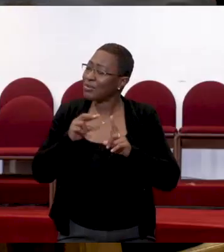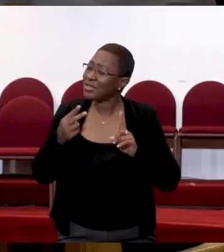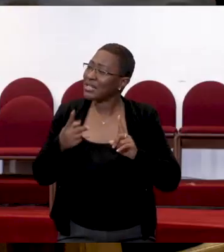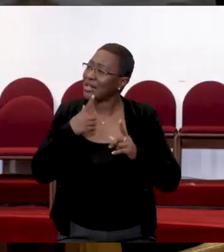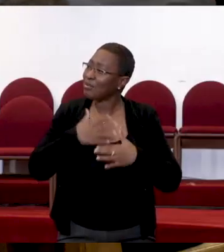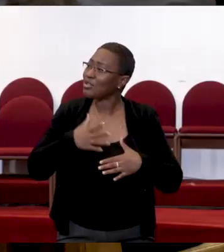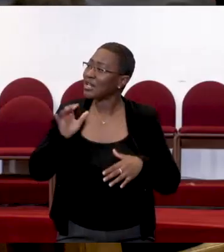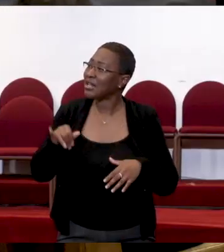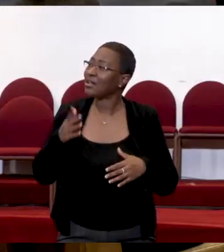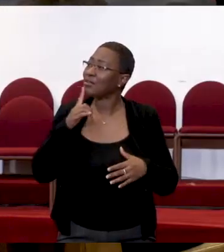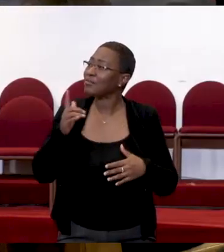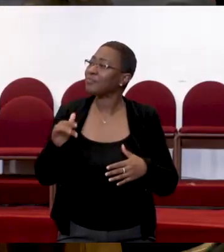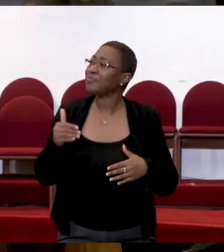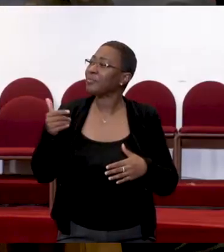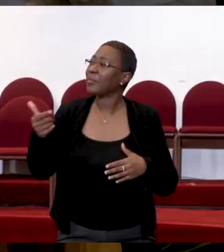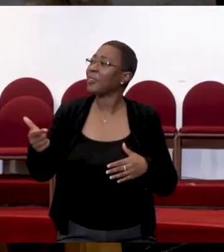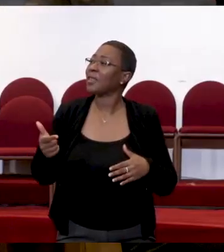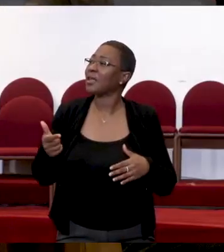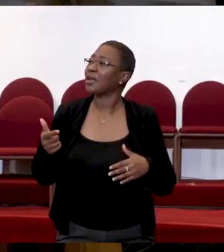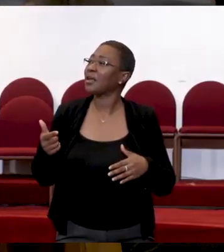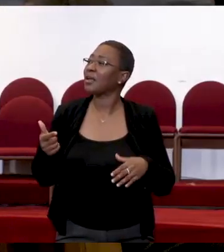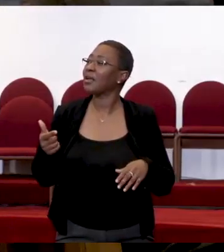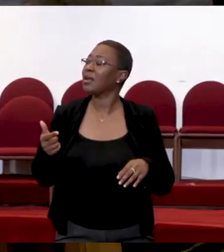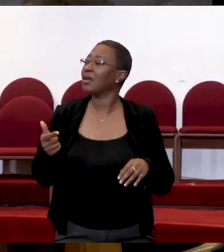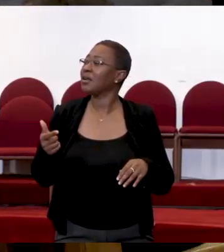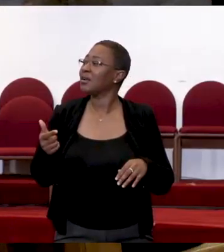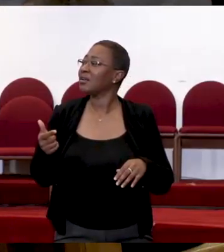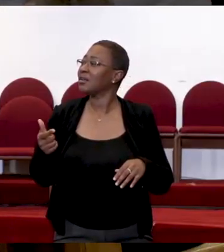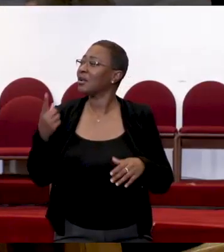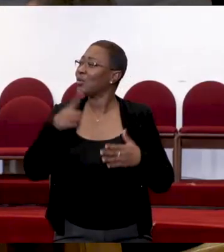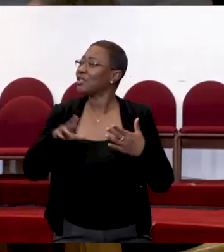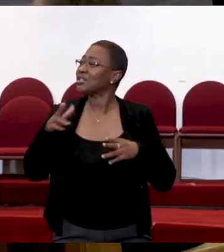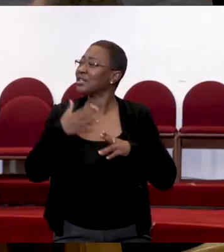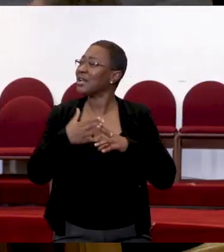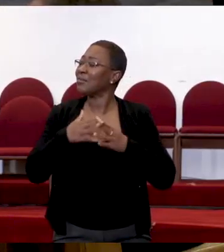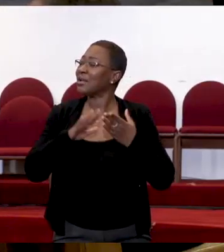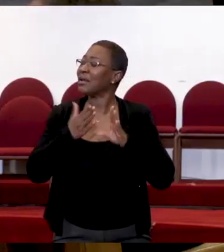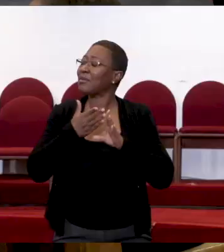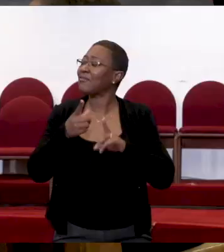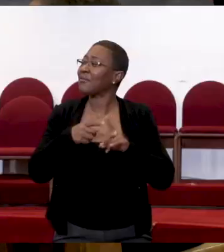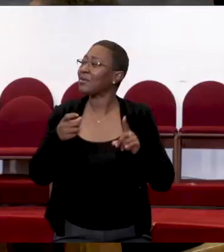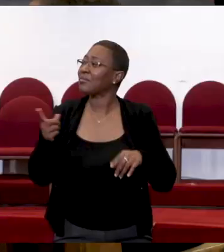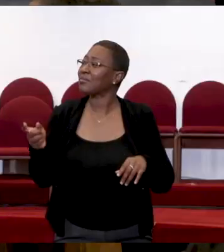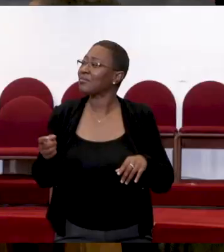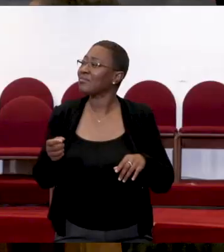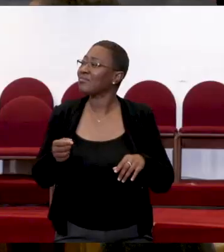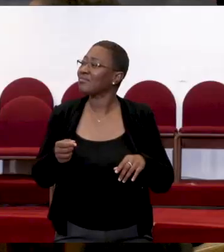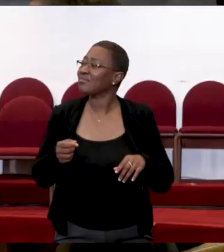appreciate it. Okay, go ahead. What's your name? What neighborhood are you from?